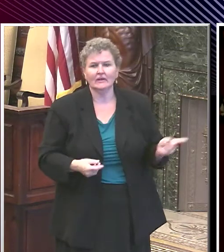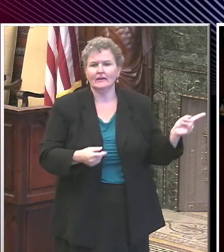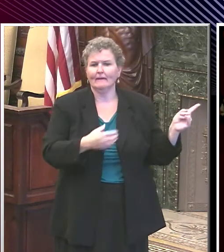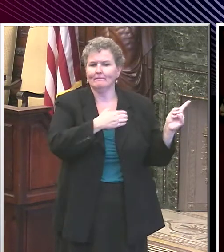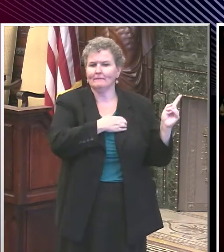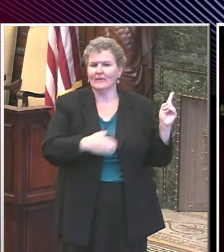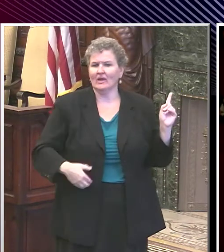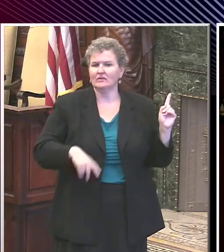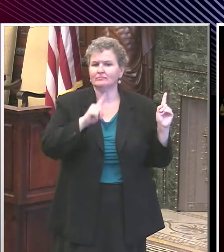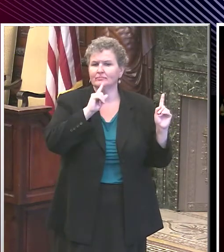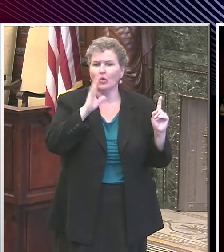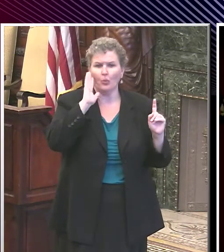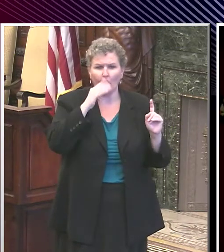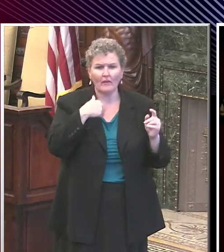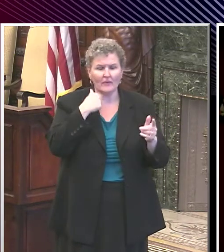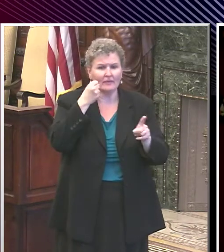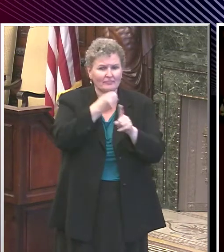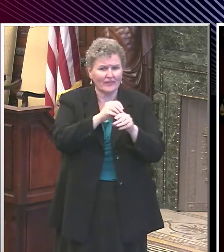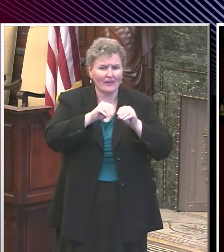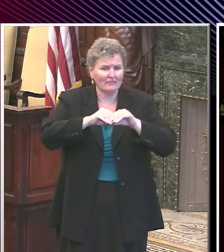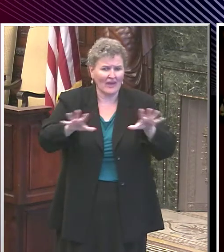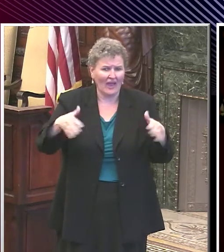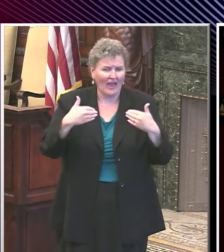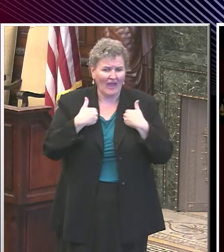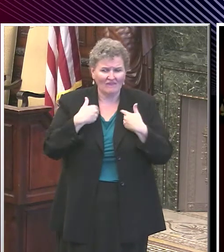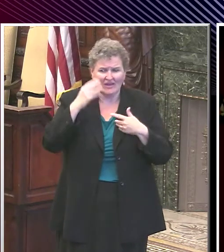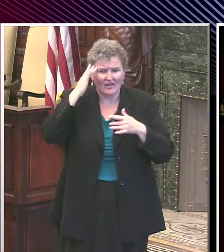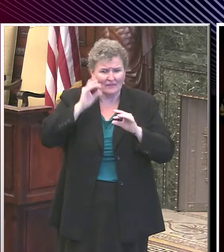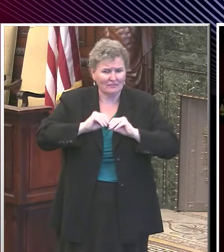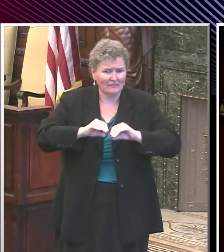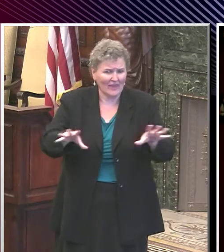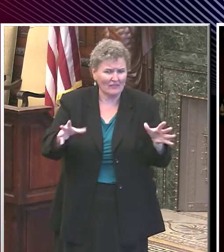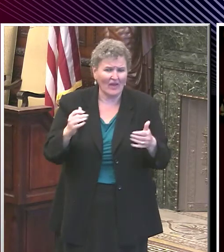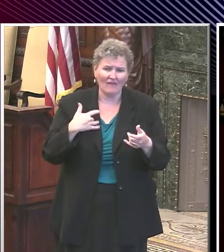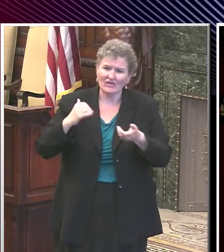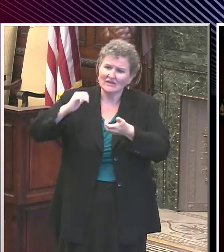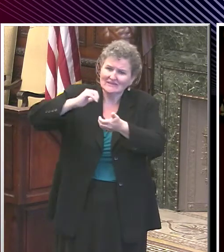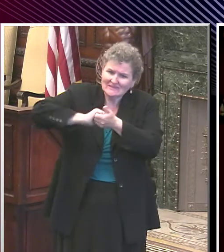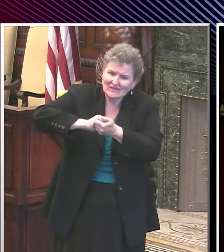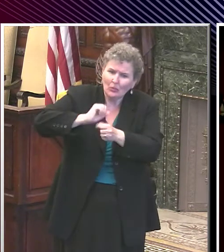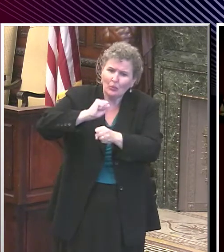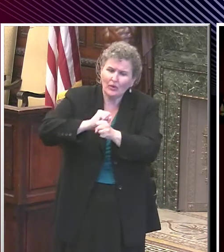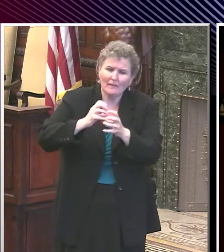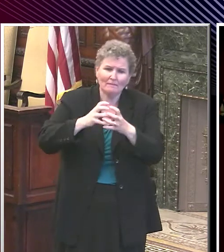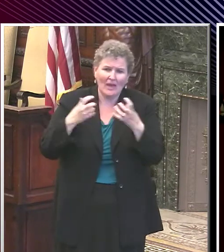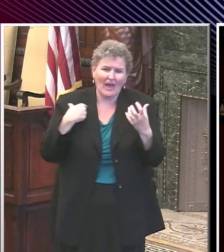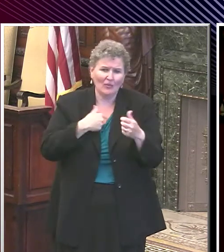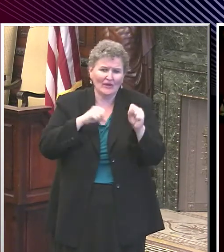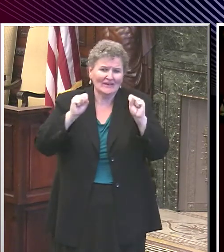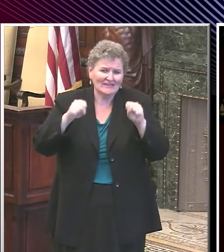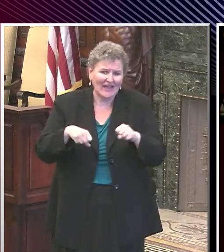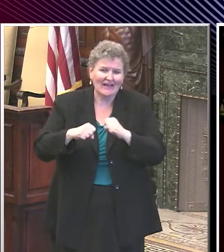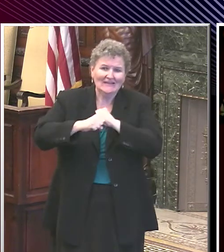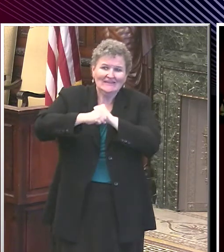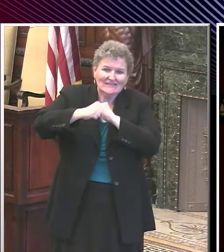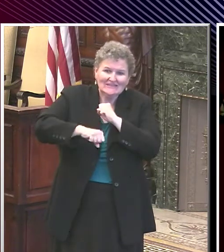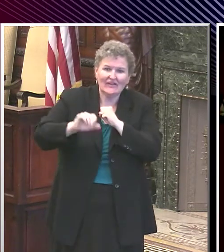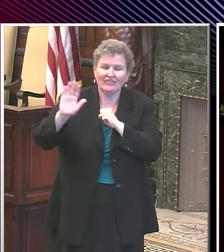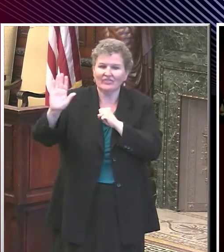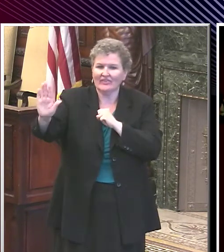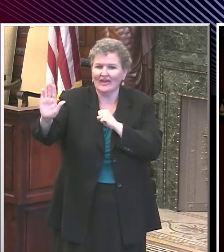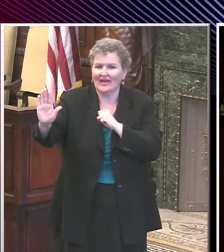have an impact. It's had an impact already. We're trying to work with them best we can to be able to extend their premises to the sidewalks